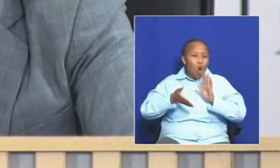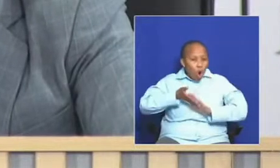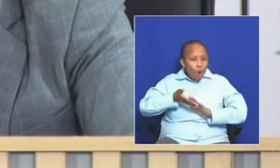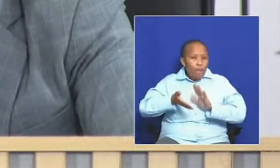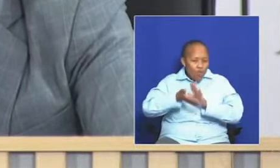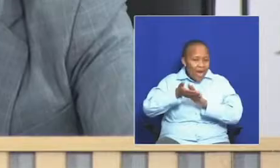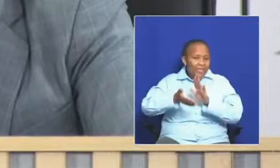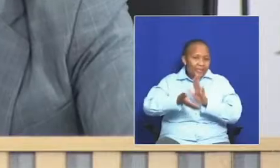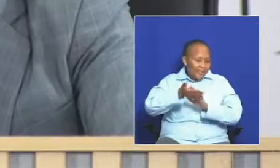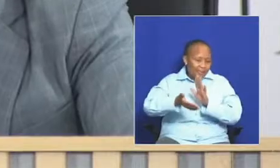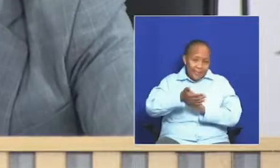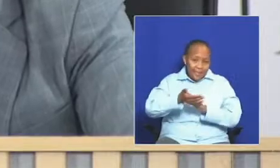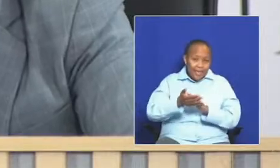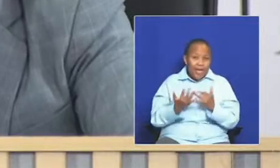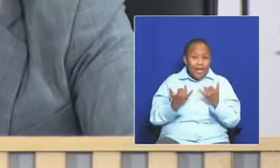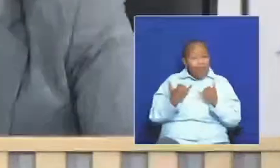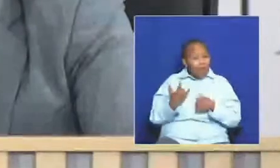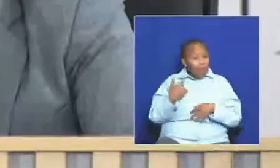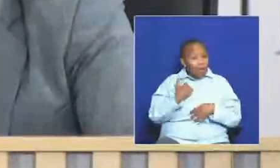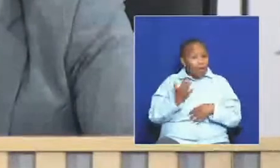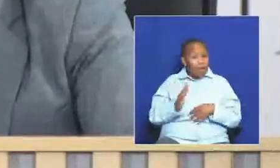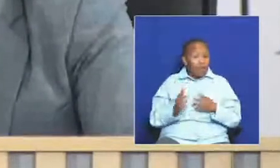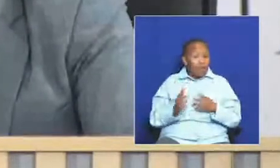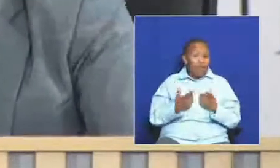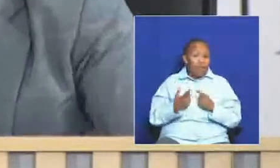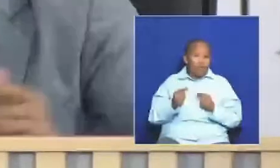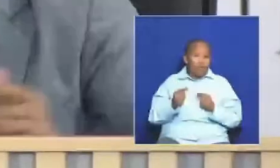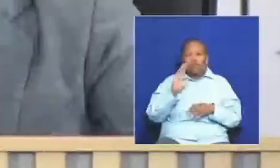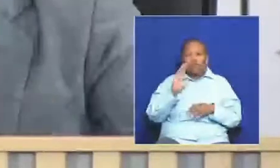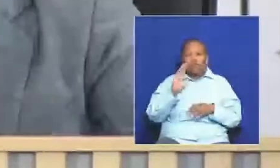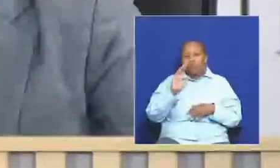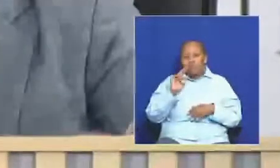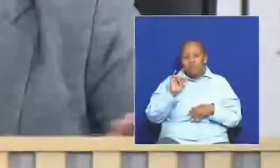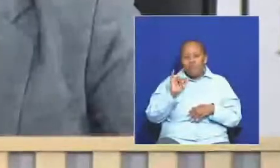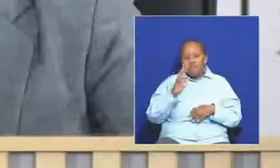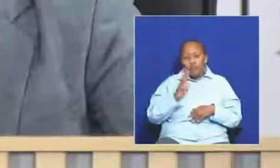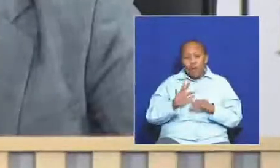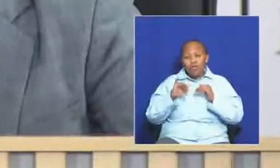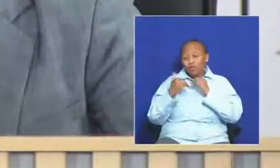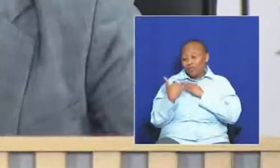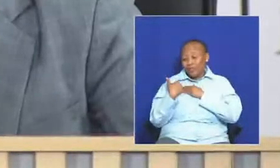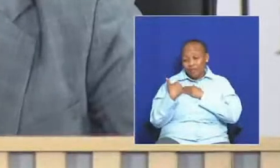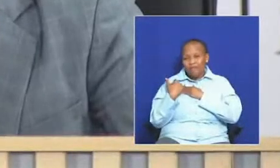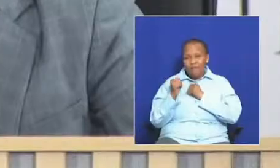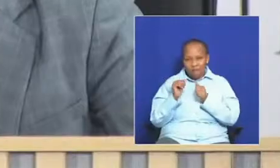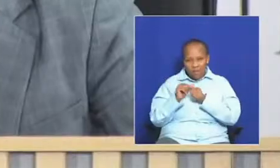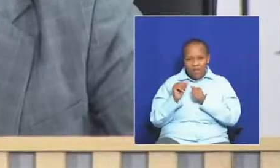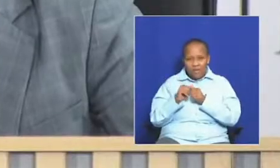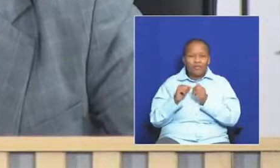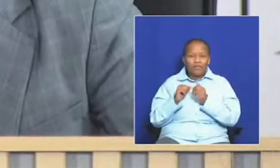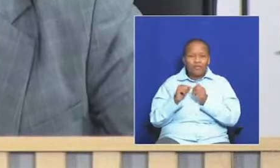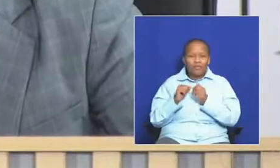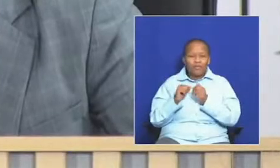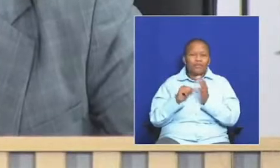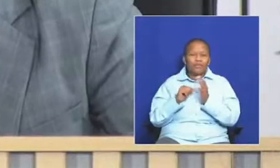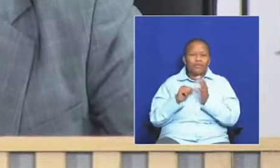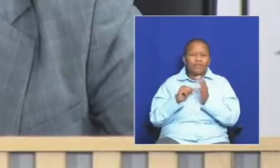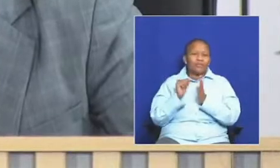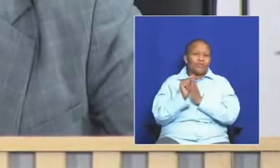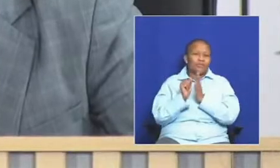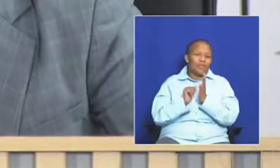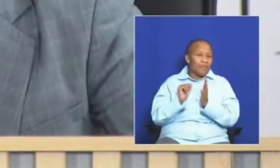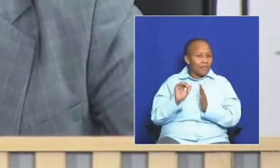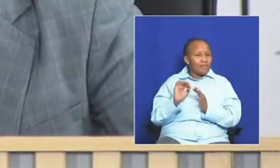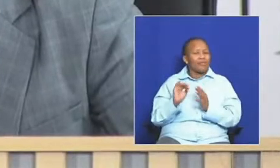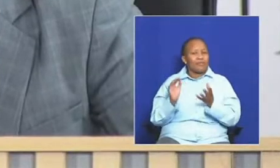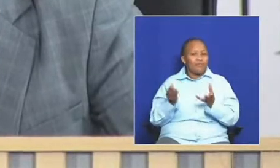invite you to to rather get all the documents. But because other companies were deregistered, I don't know. The